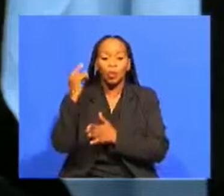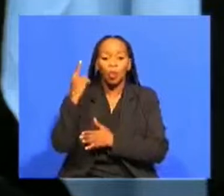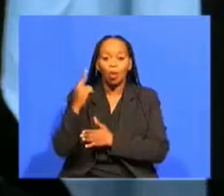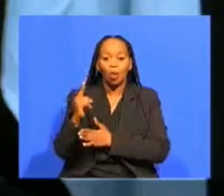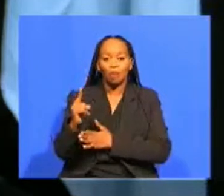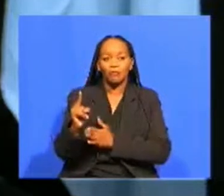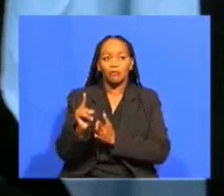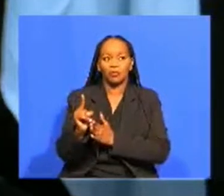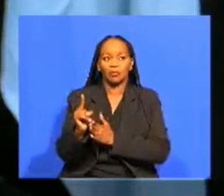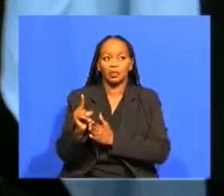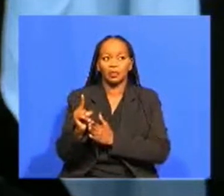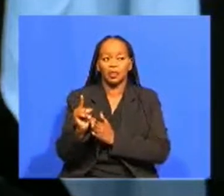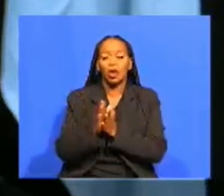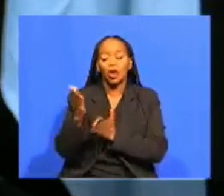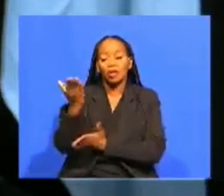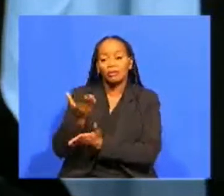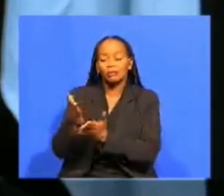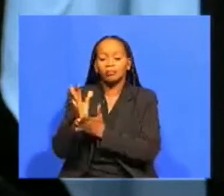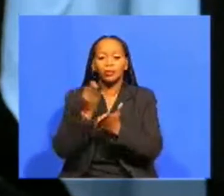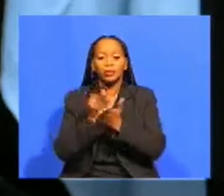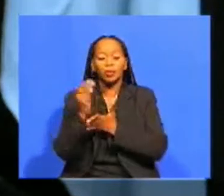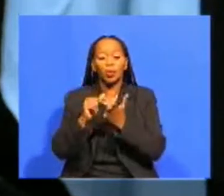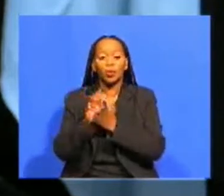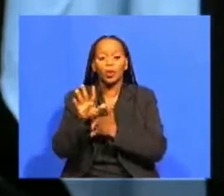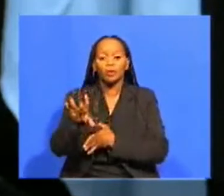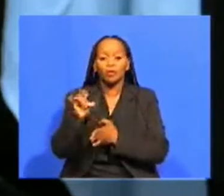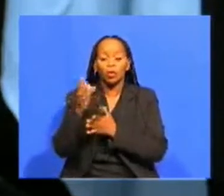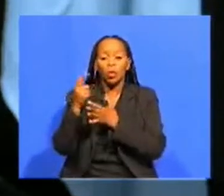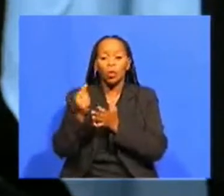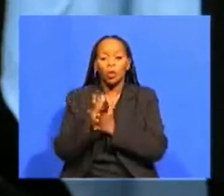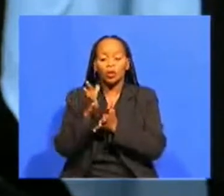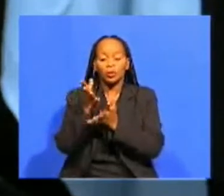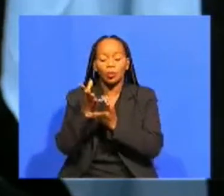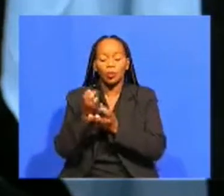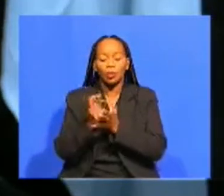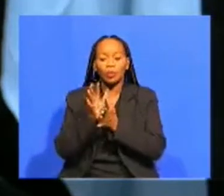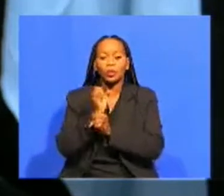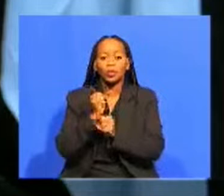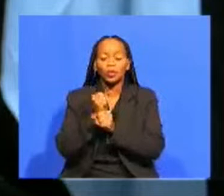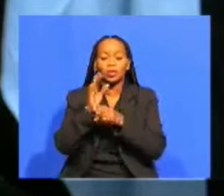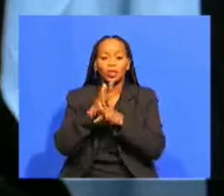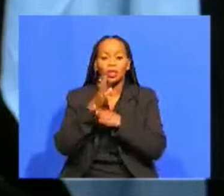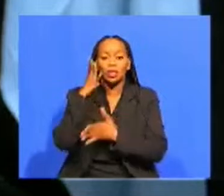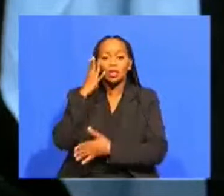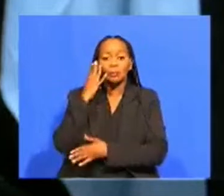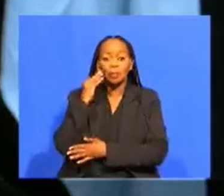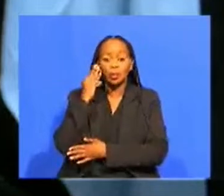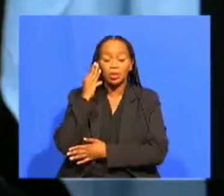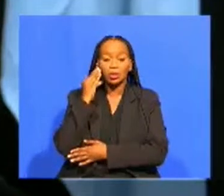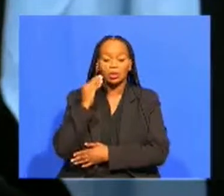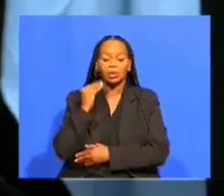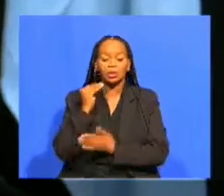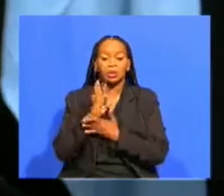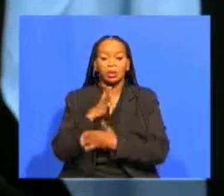in the financial services. So that's what you'll find. What we want to do is share our experiences, and